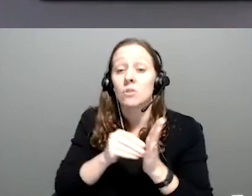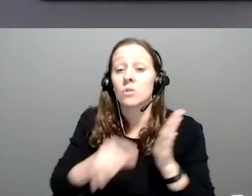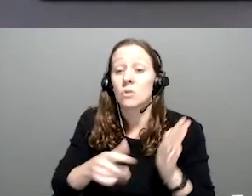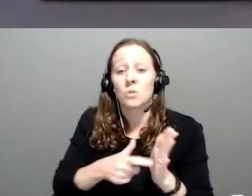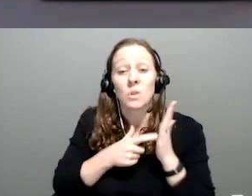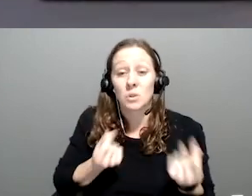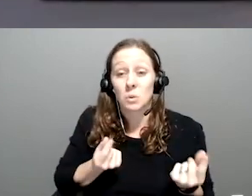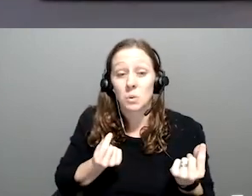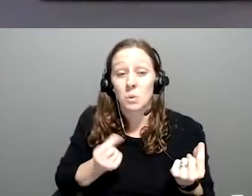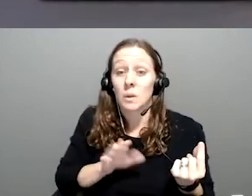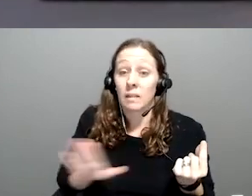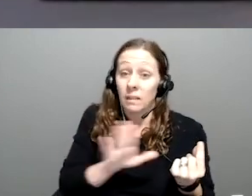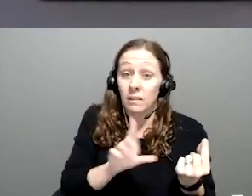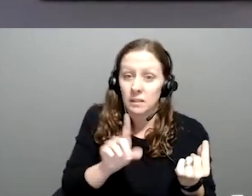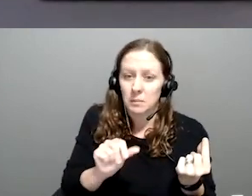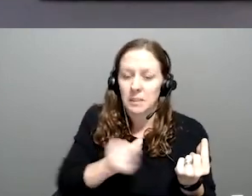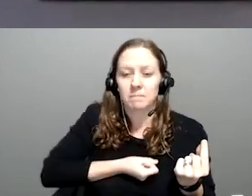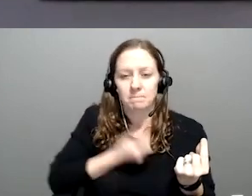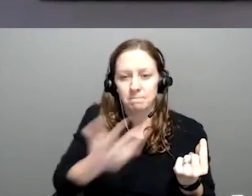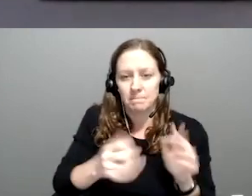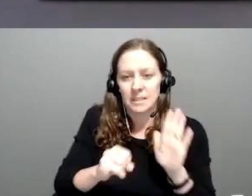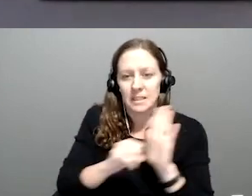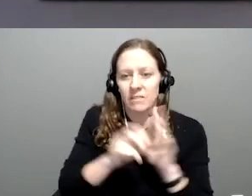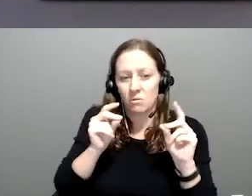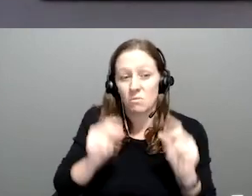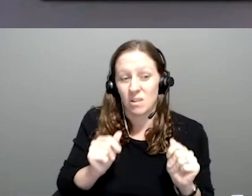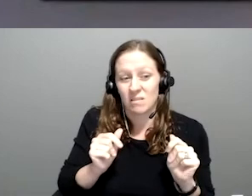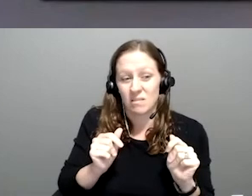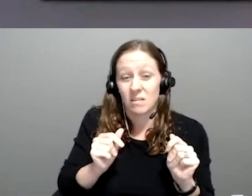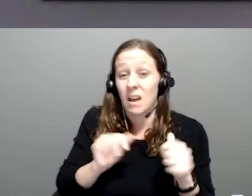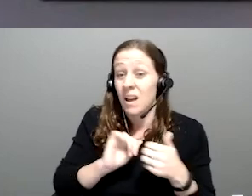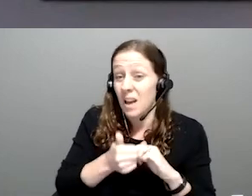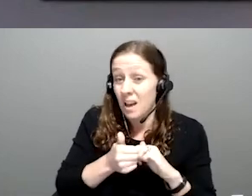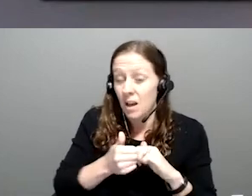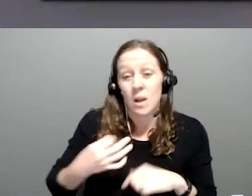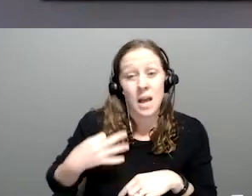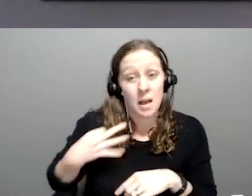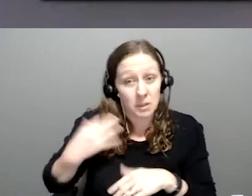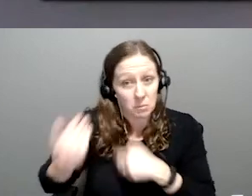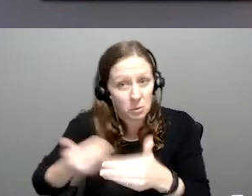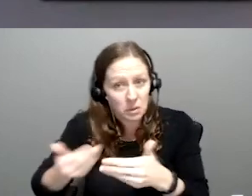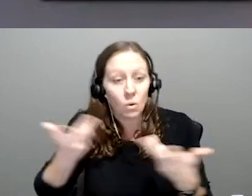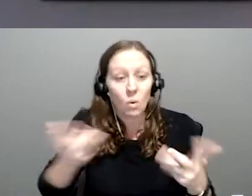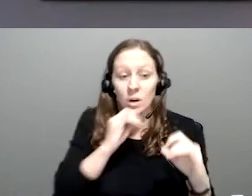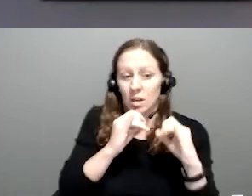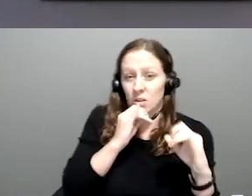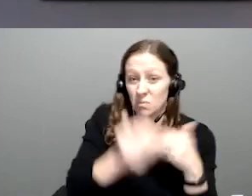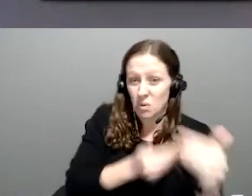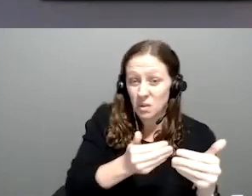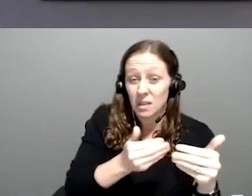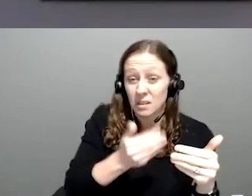bat. And a lot of the time that will be done in the application process or in the interview process by requiring